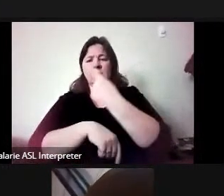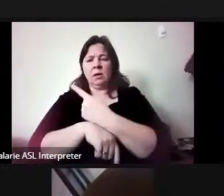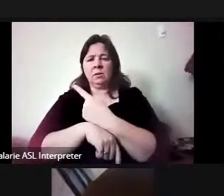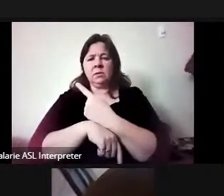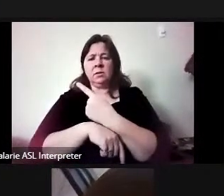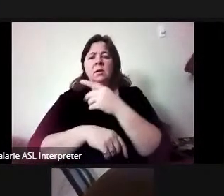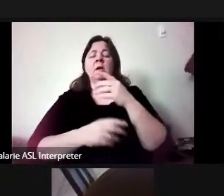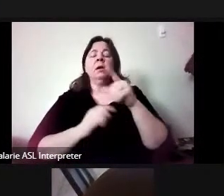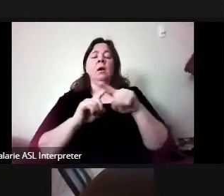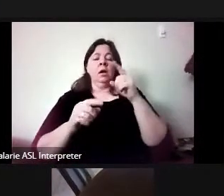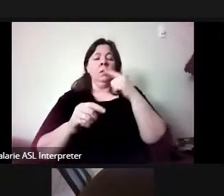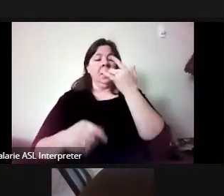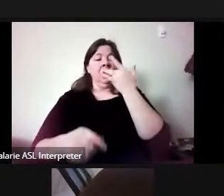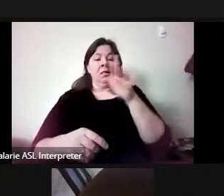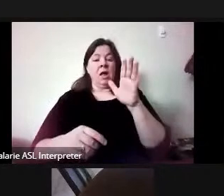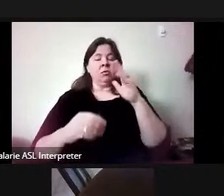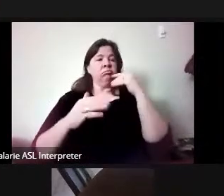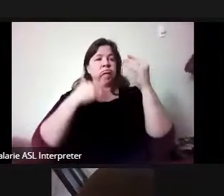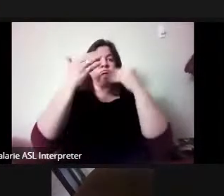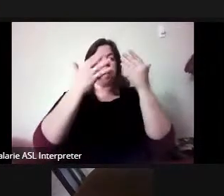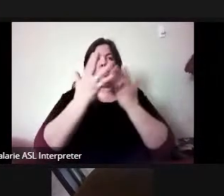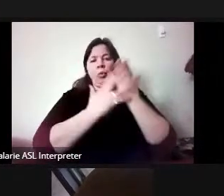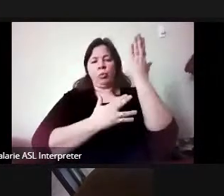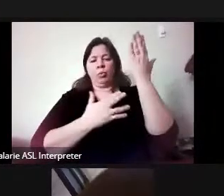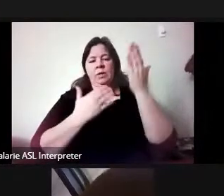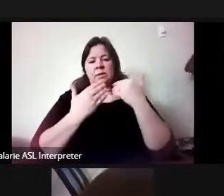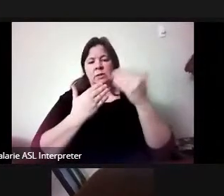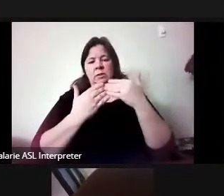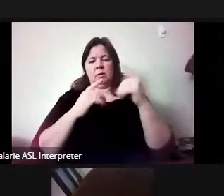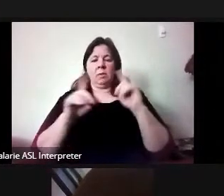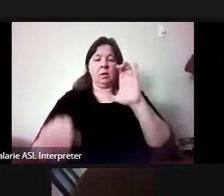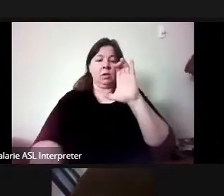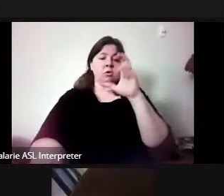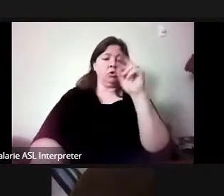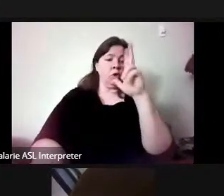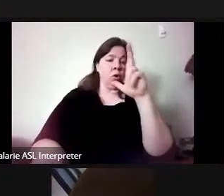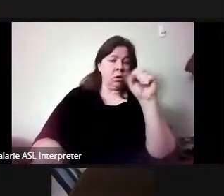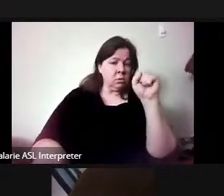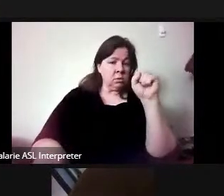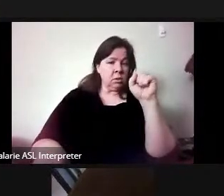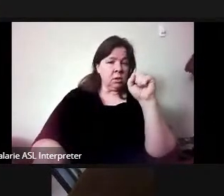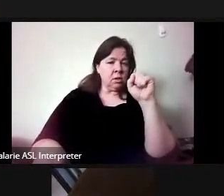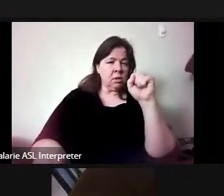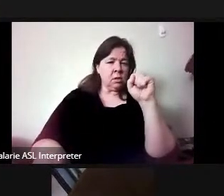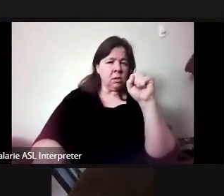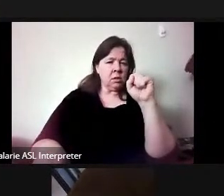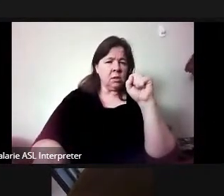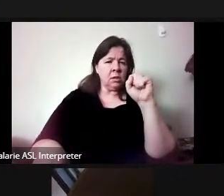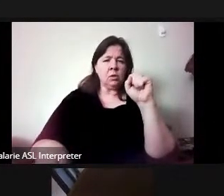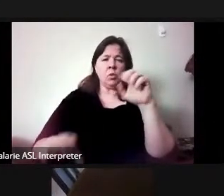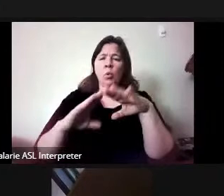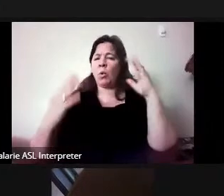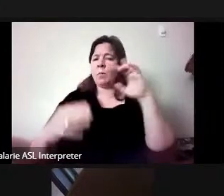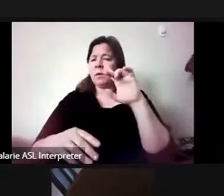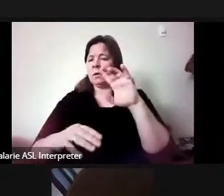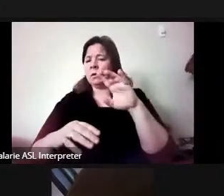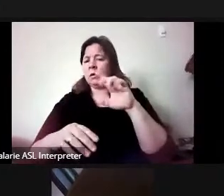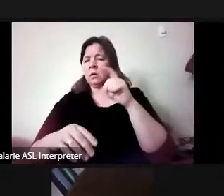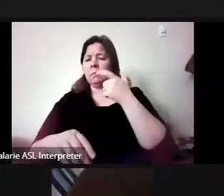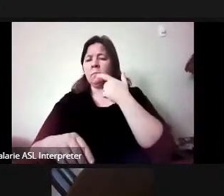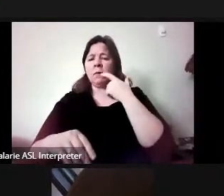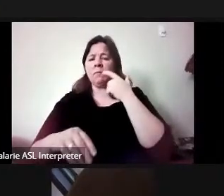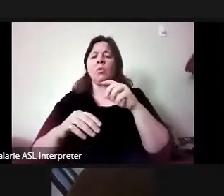get lucky and it goes through within a few hours. Charles Aziz, would you like to unmute yourself, please, and ask a question?